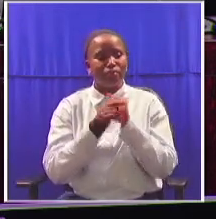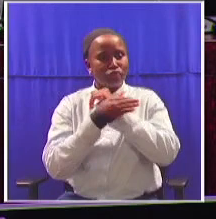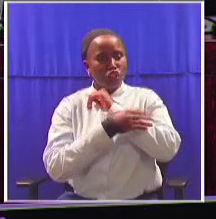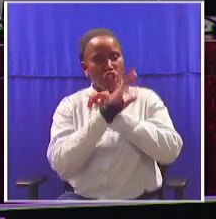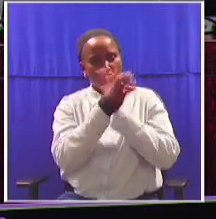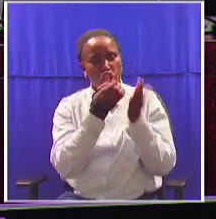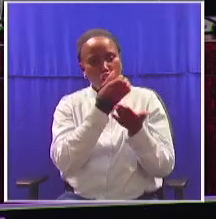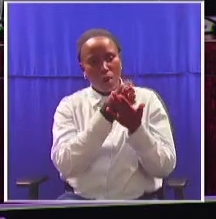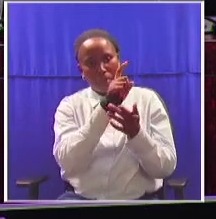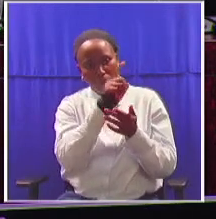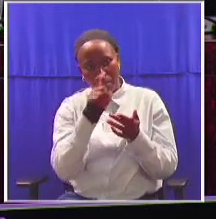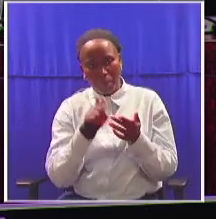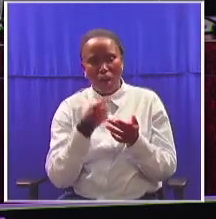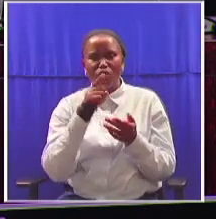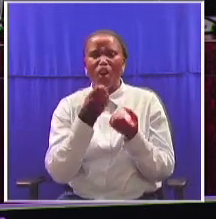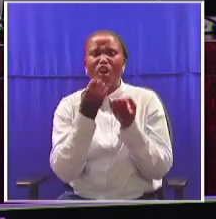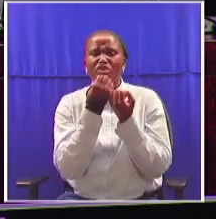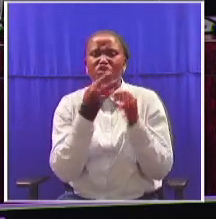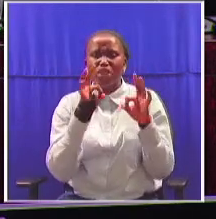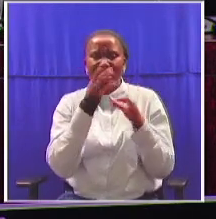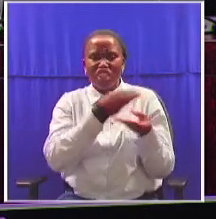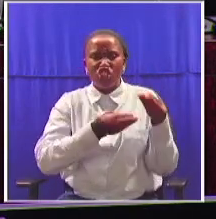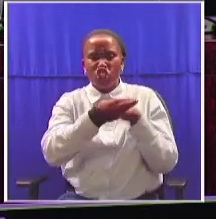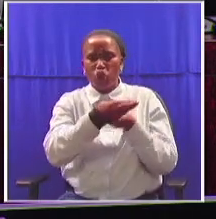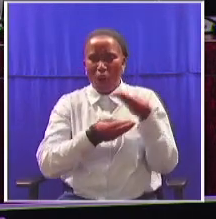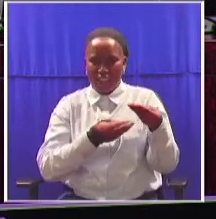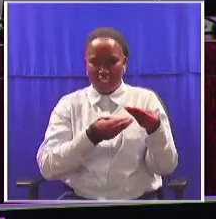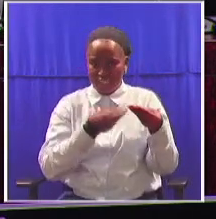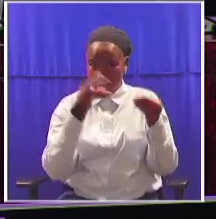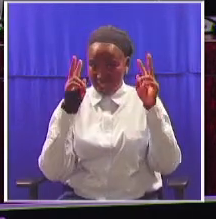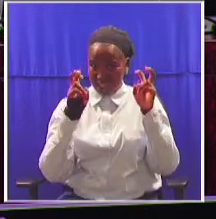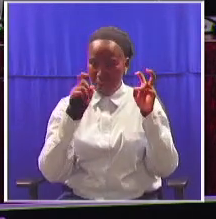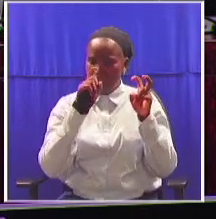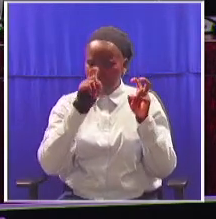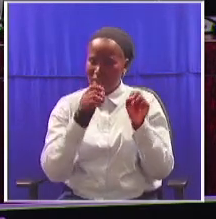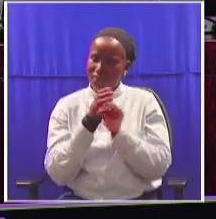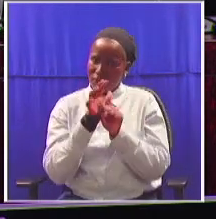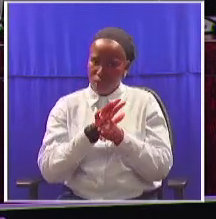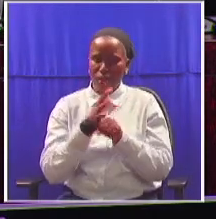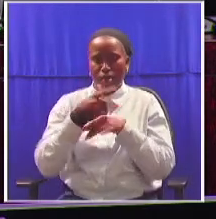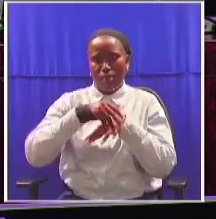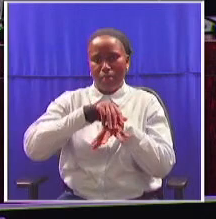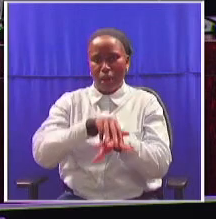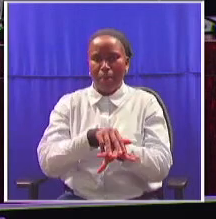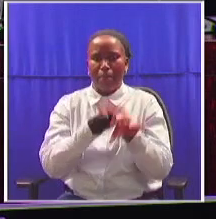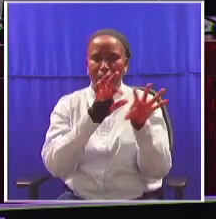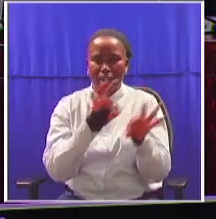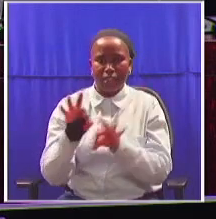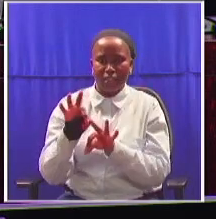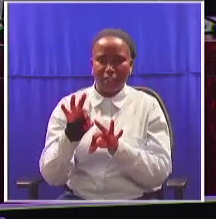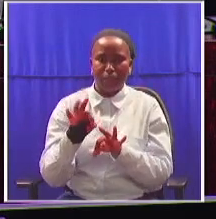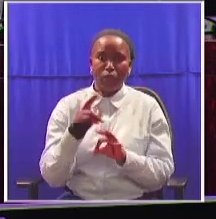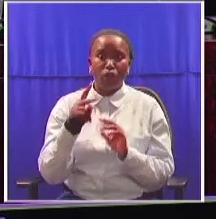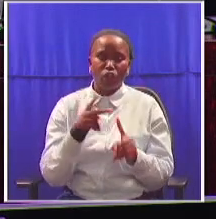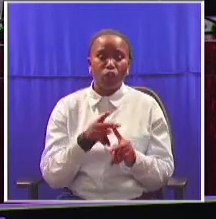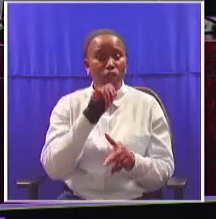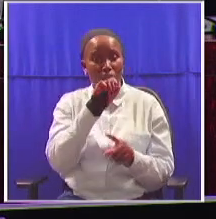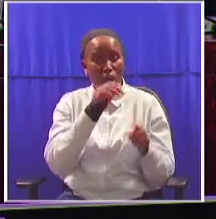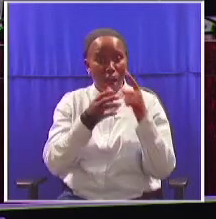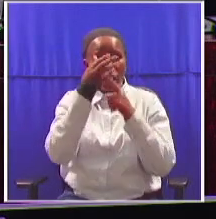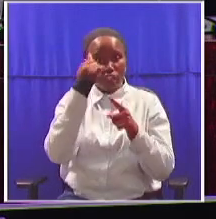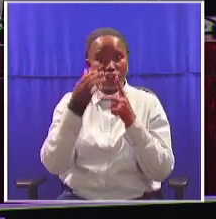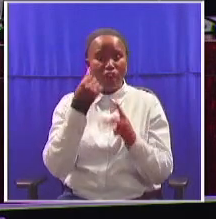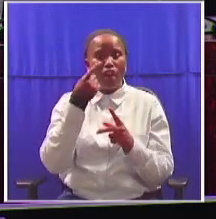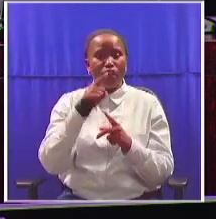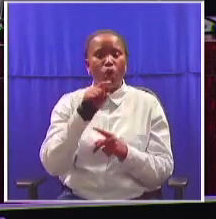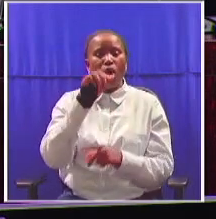Area is effectively implemented. Yet one of the greatest obstacles to the achievement of the